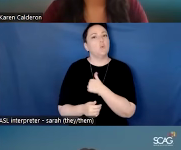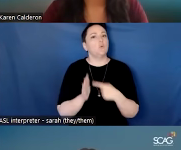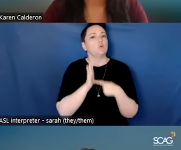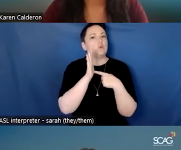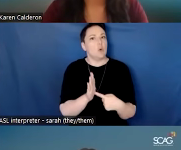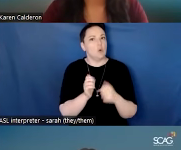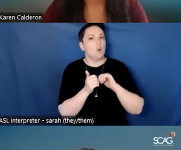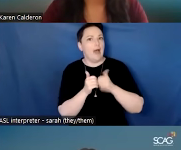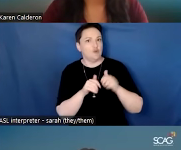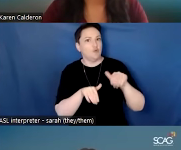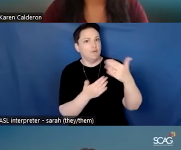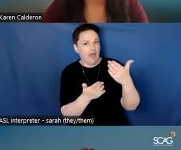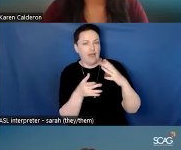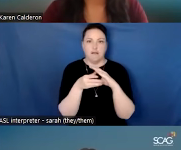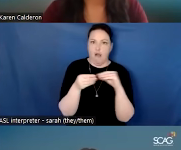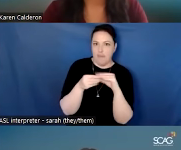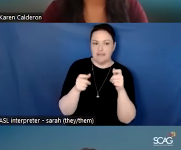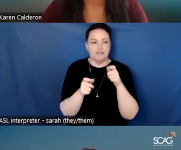corrections and comments into the system.